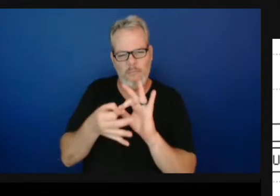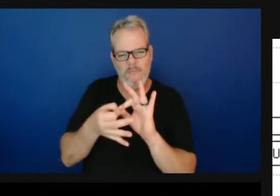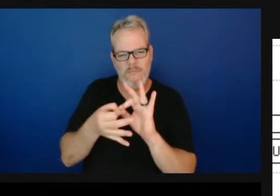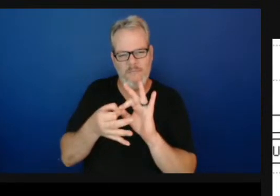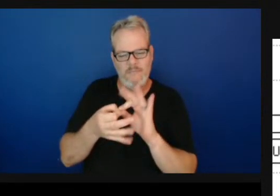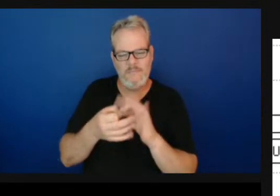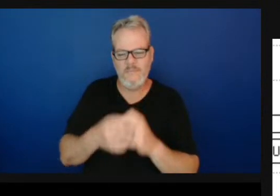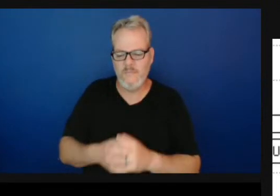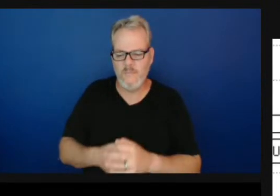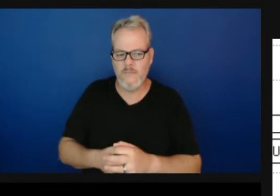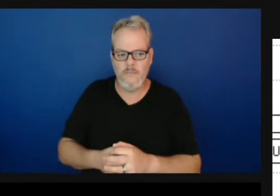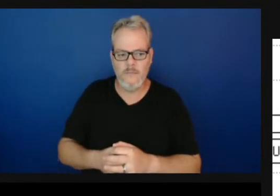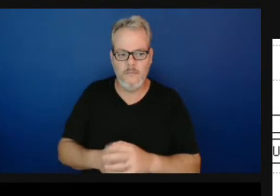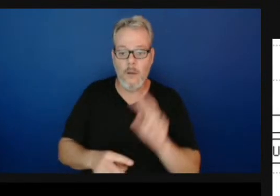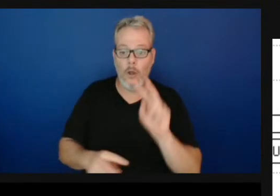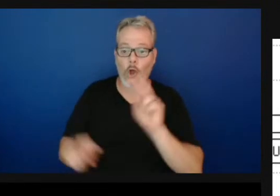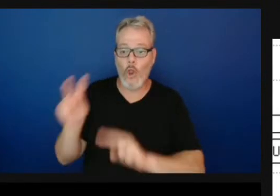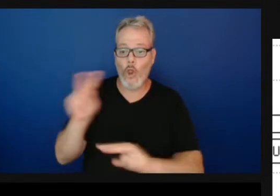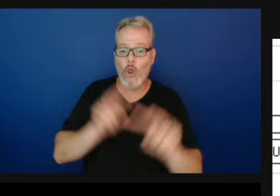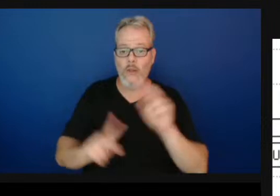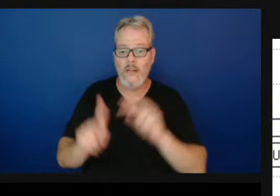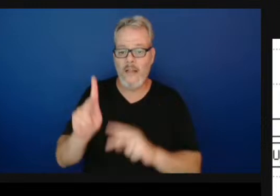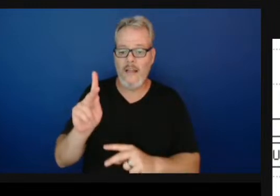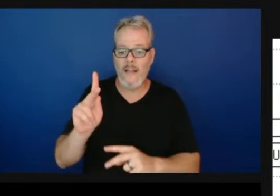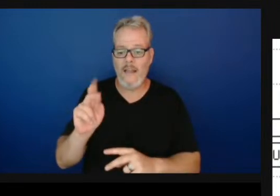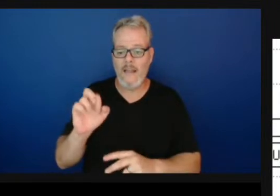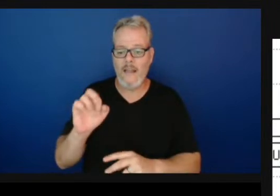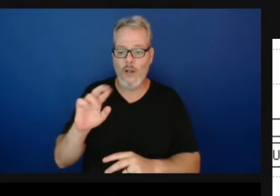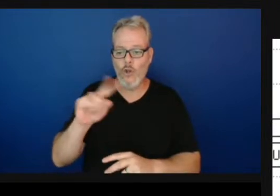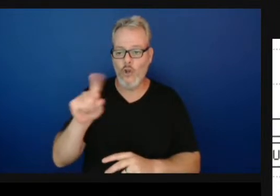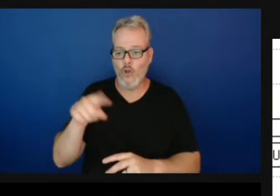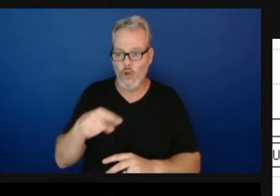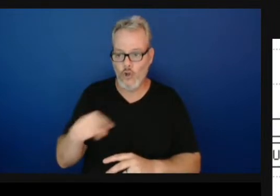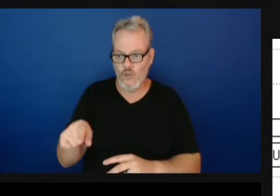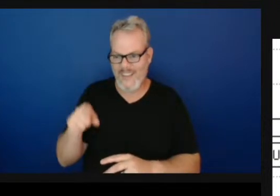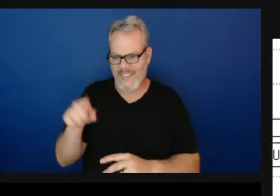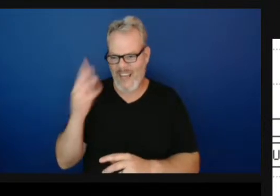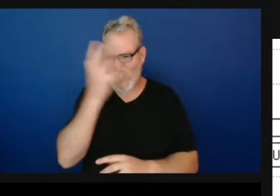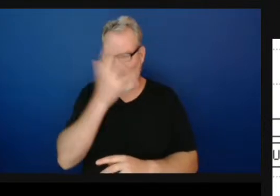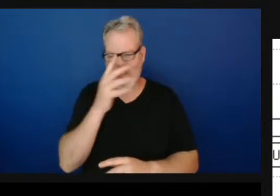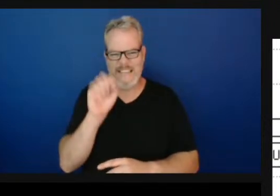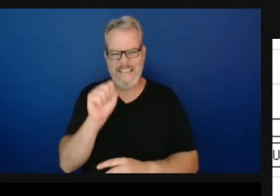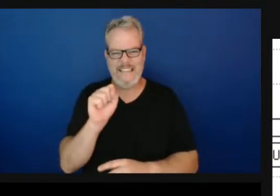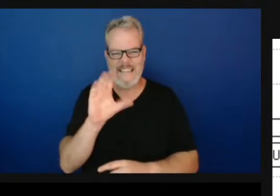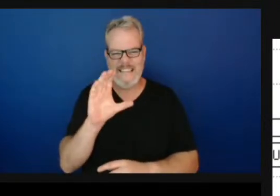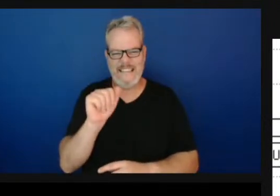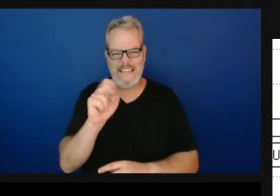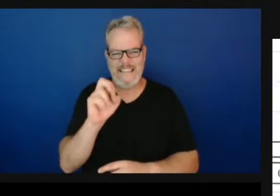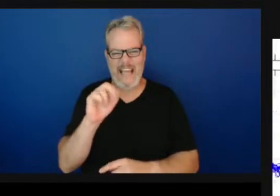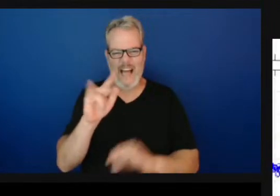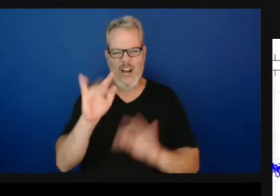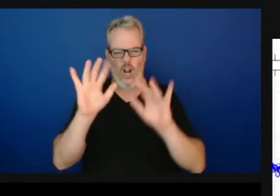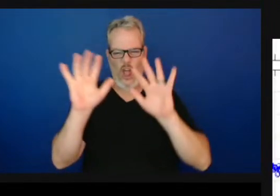Looking at the KERZ station with less data points, now this looks like it's within a scatter. I'm less